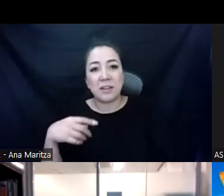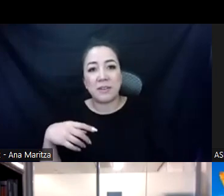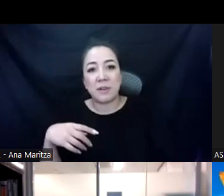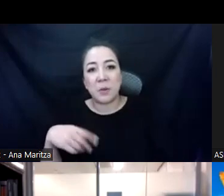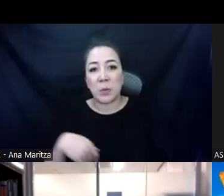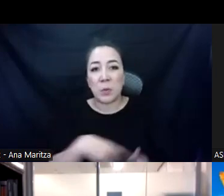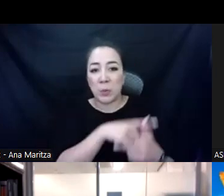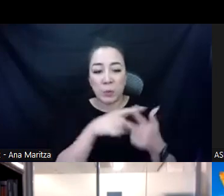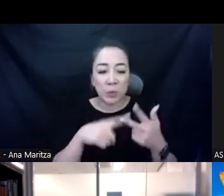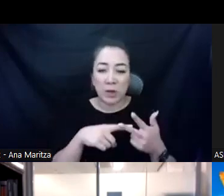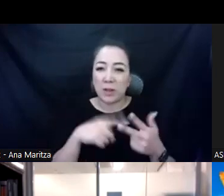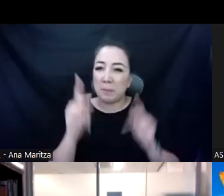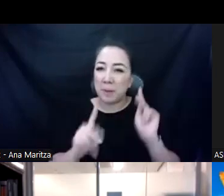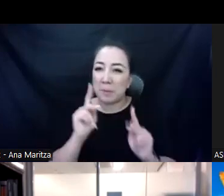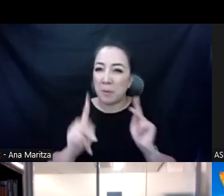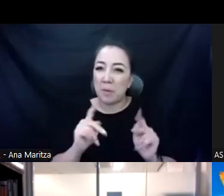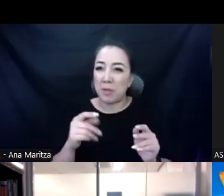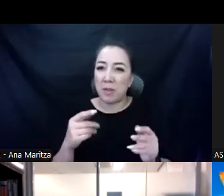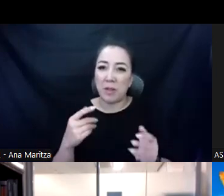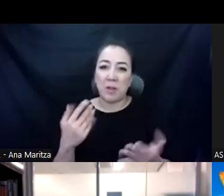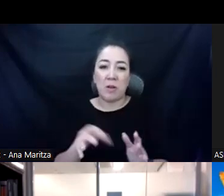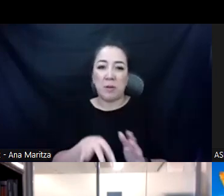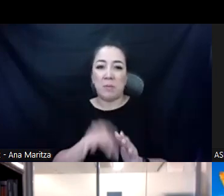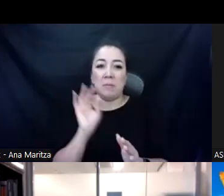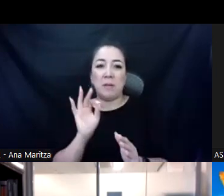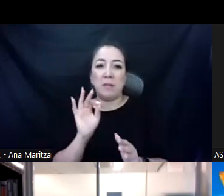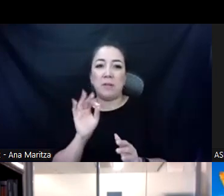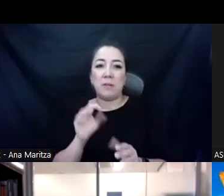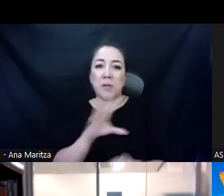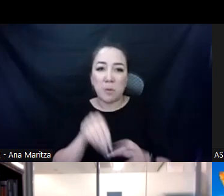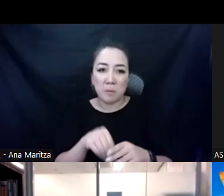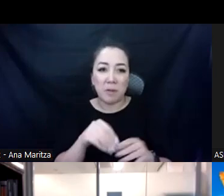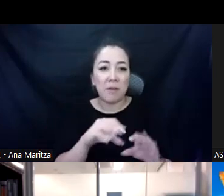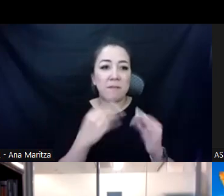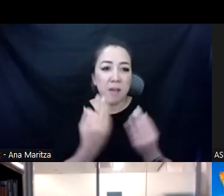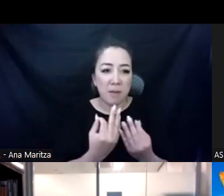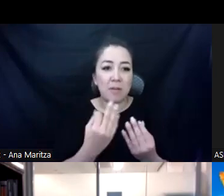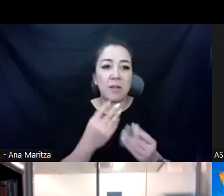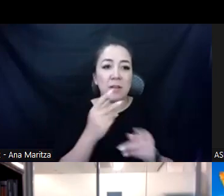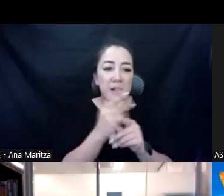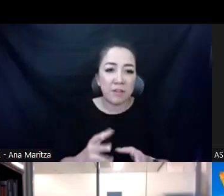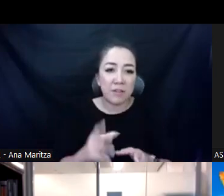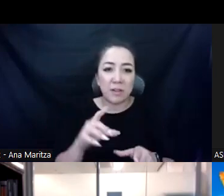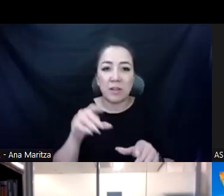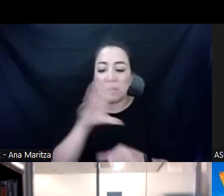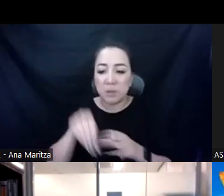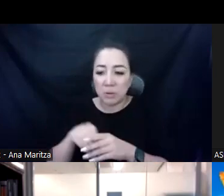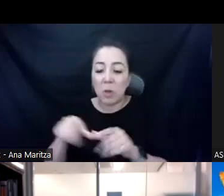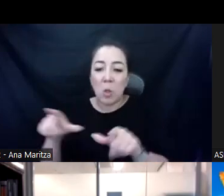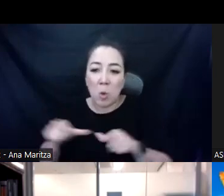3 people that have landed on the incorporate family caregivers into local